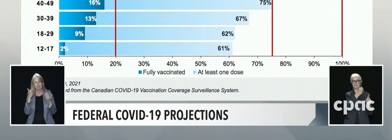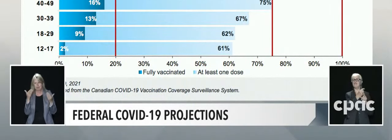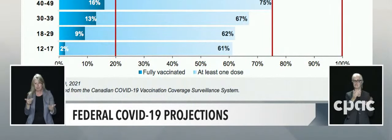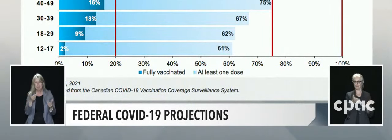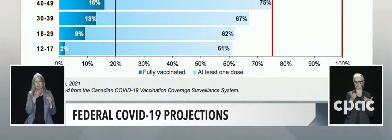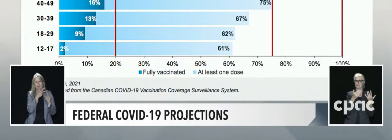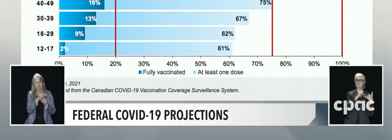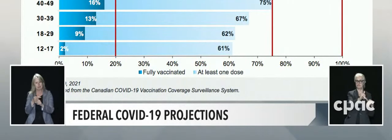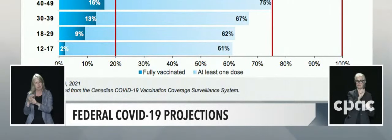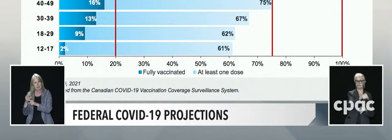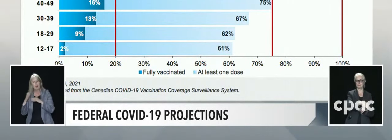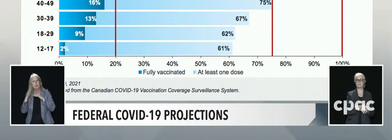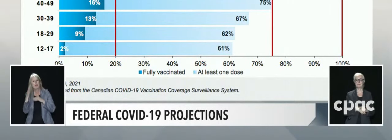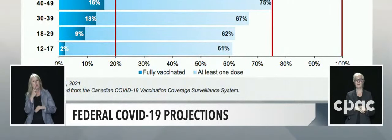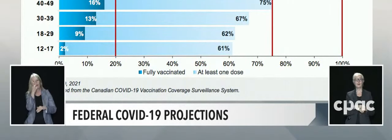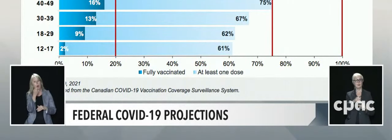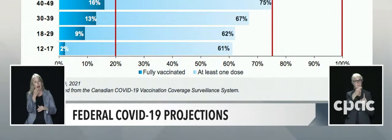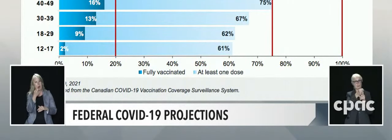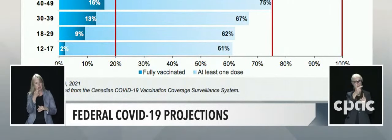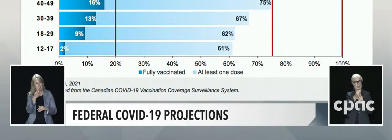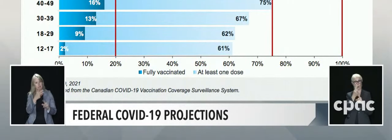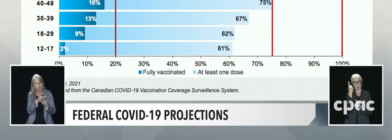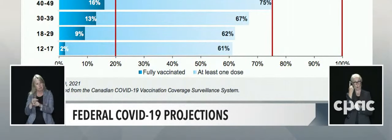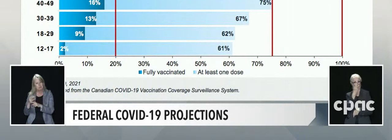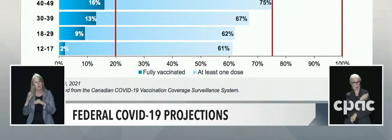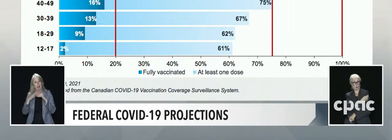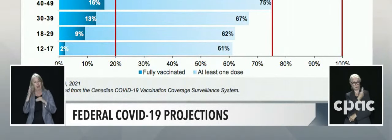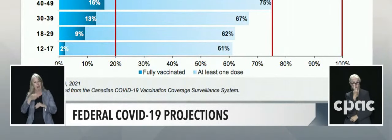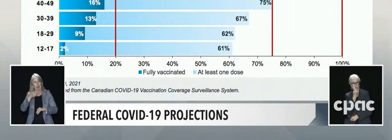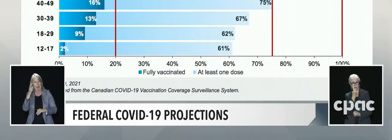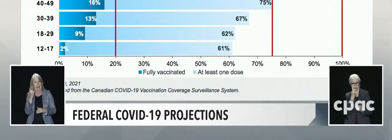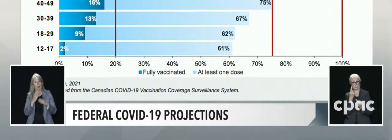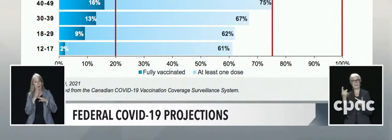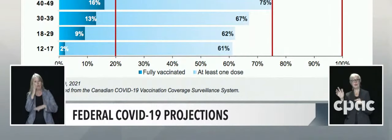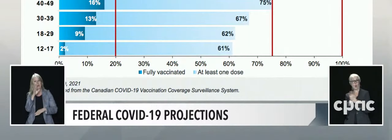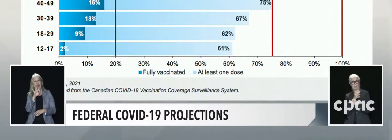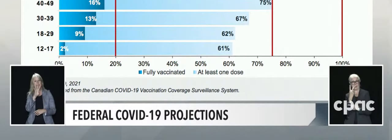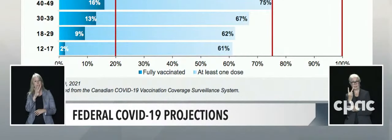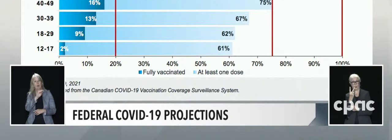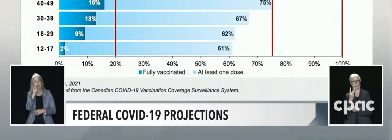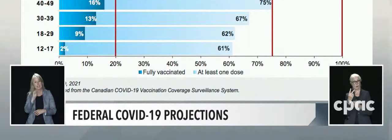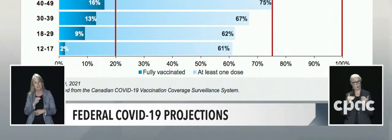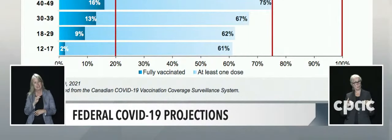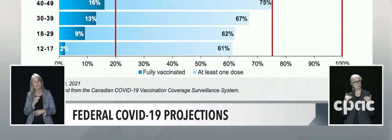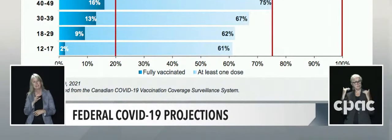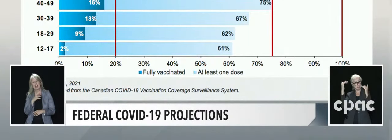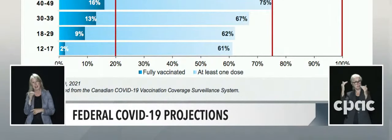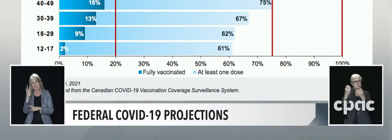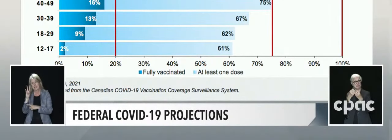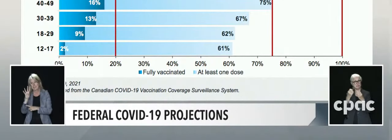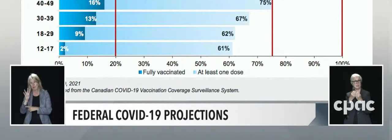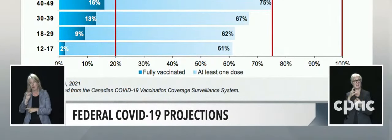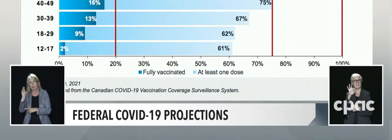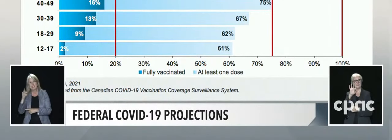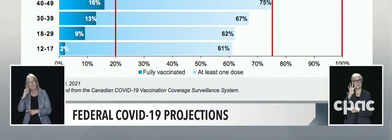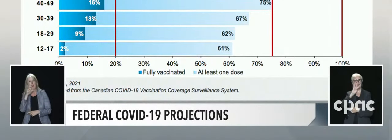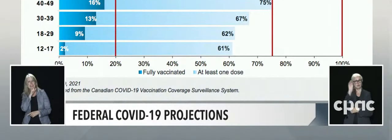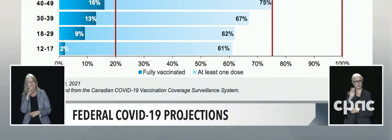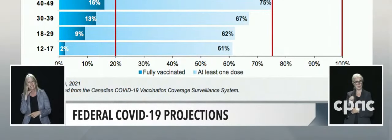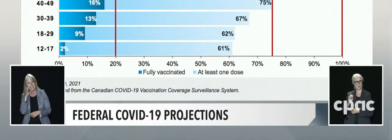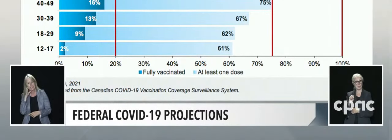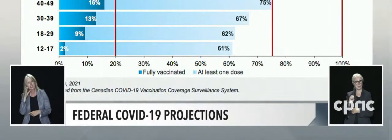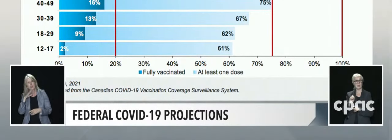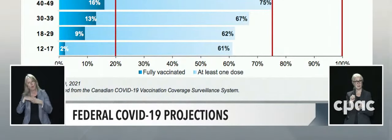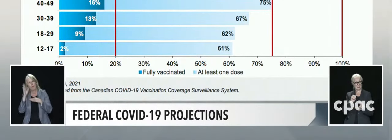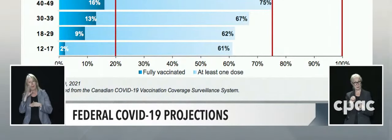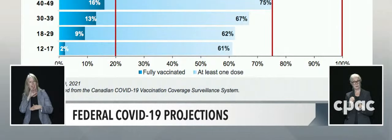fully vaccinated coverage is highest at over 94% and 64% respectively for seniors